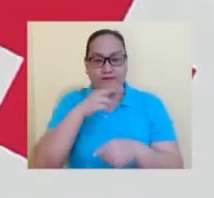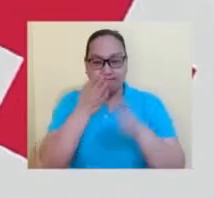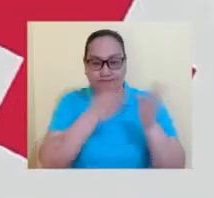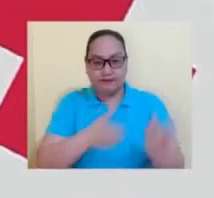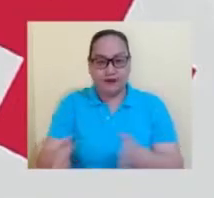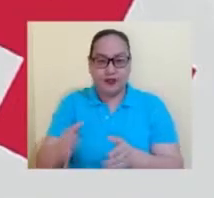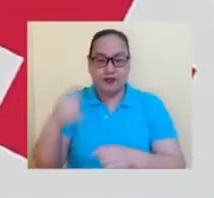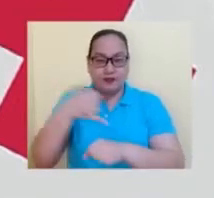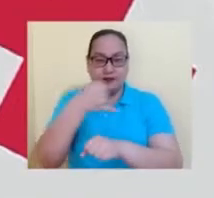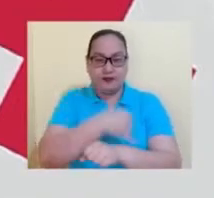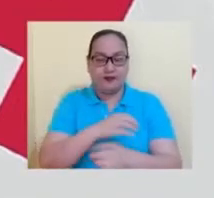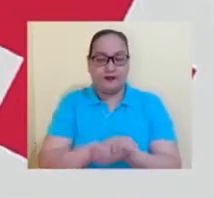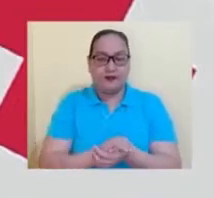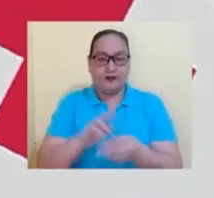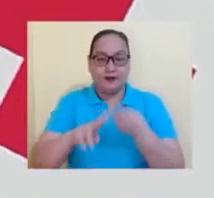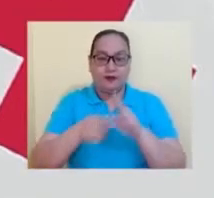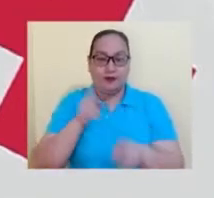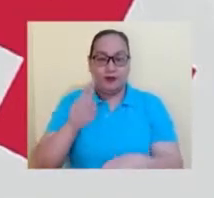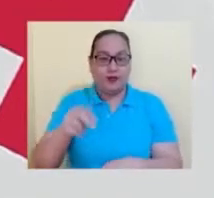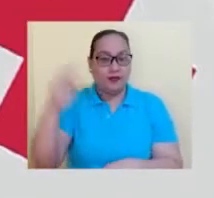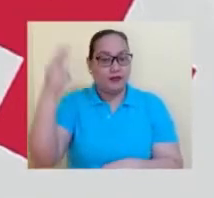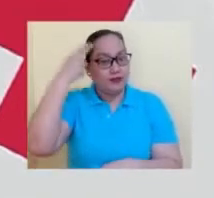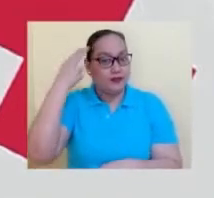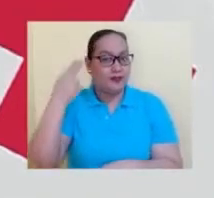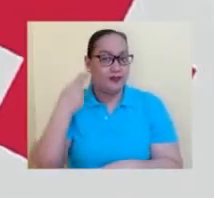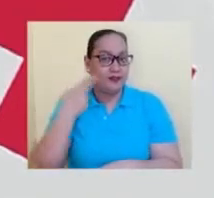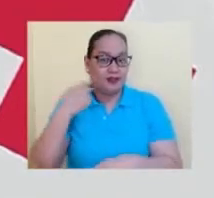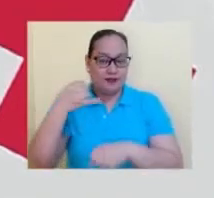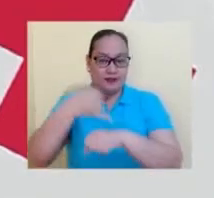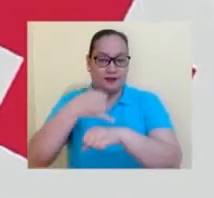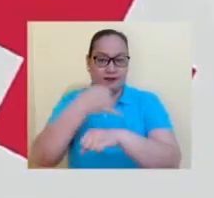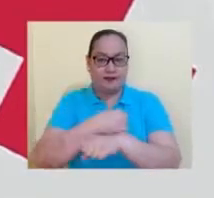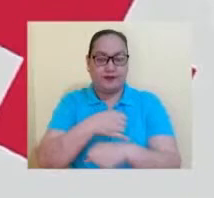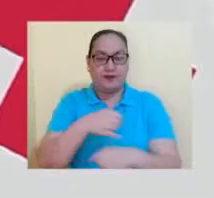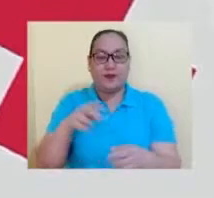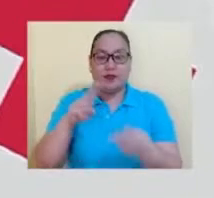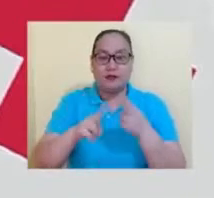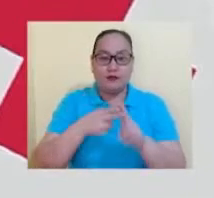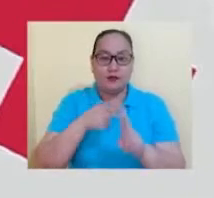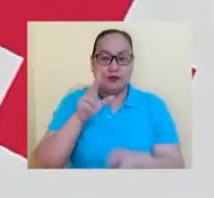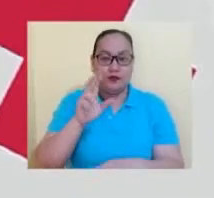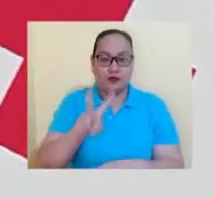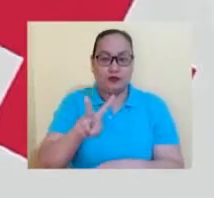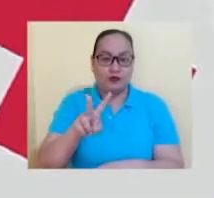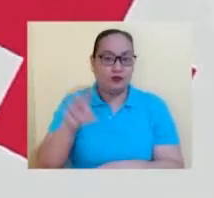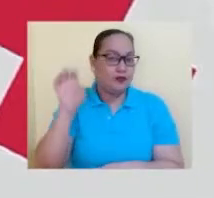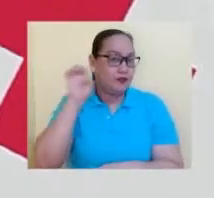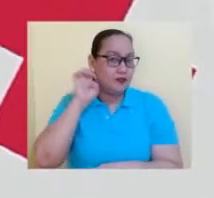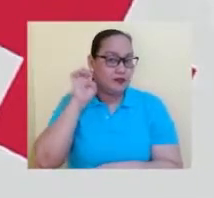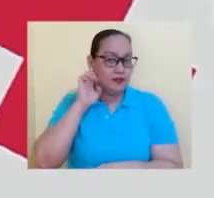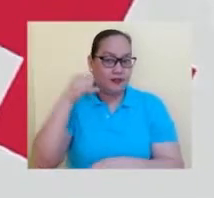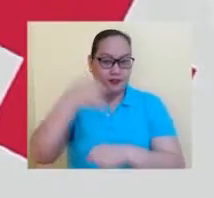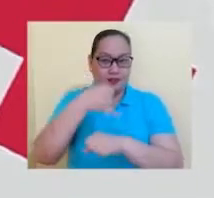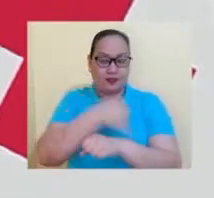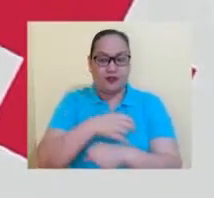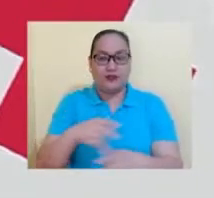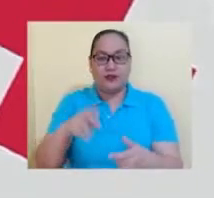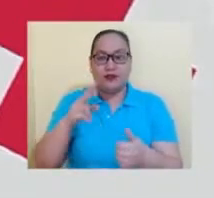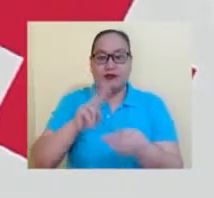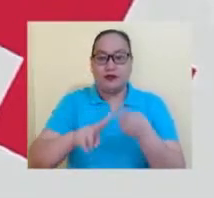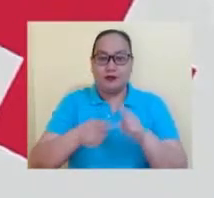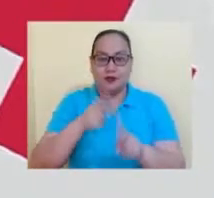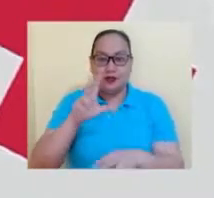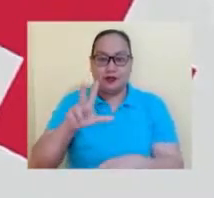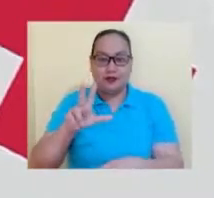1. Head injury. 2. Ear injury. 3. Chest injury.